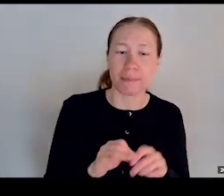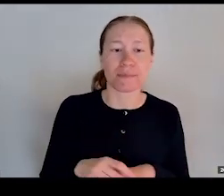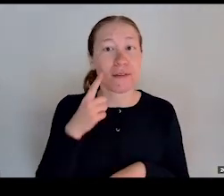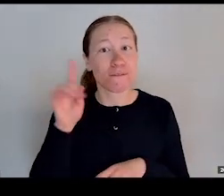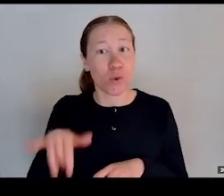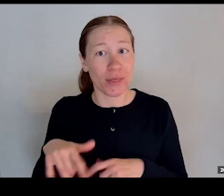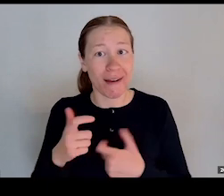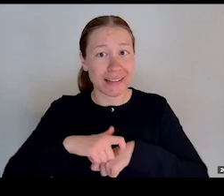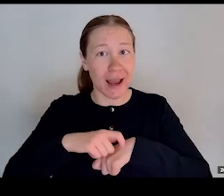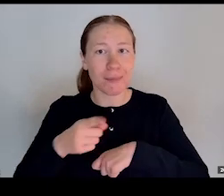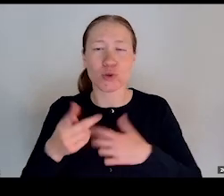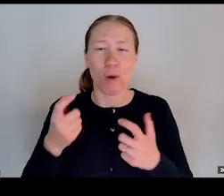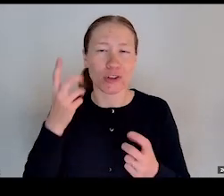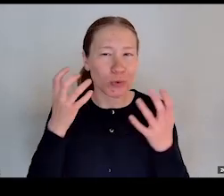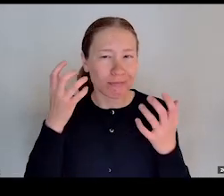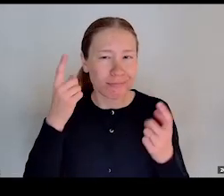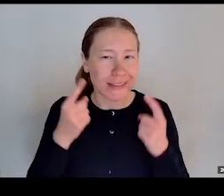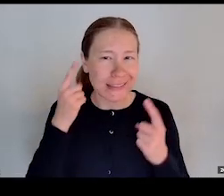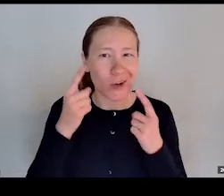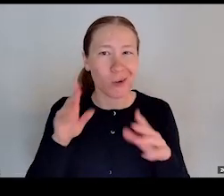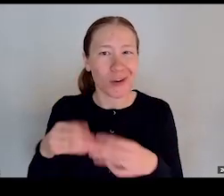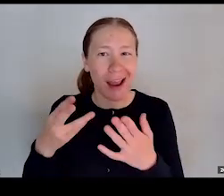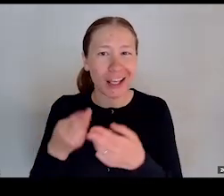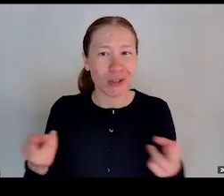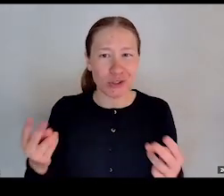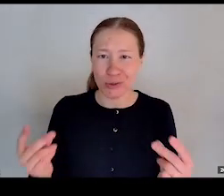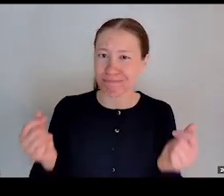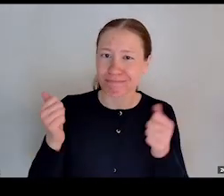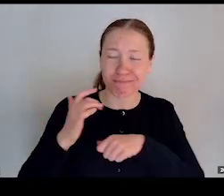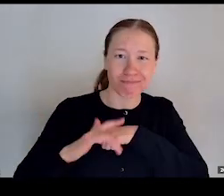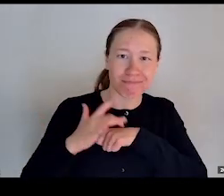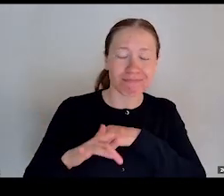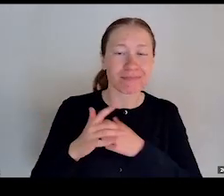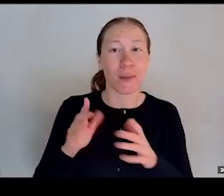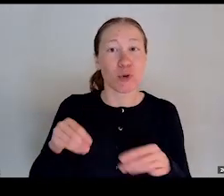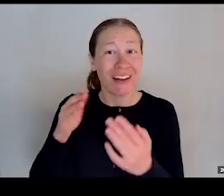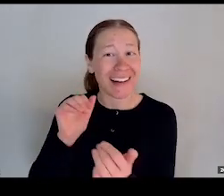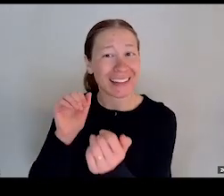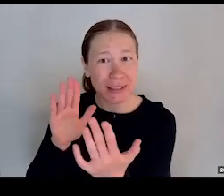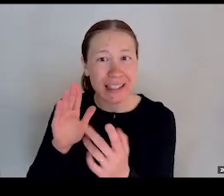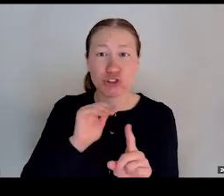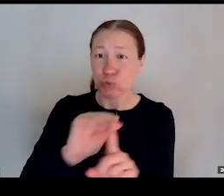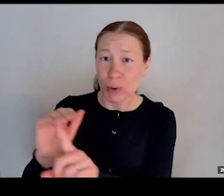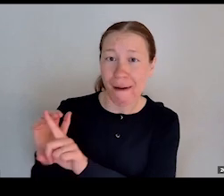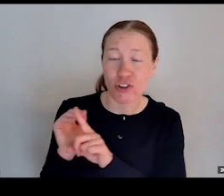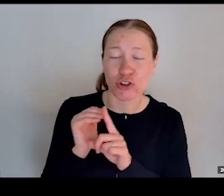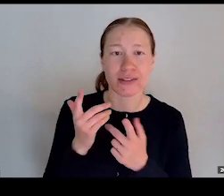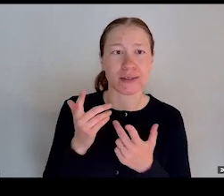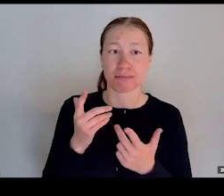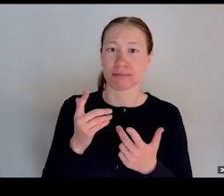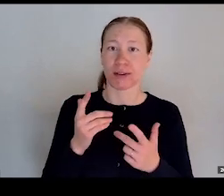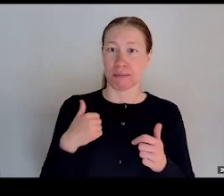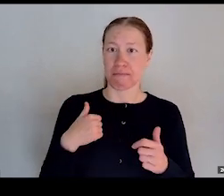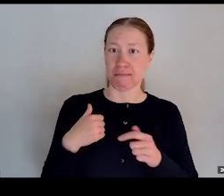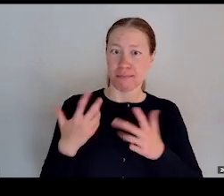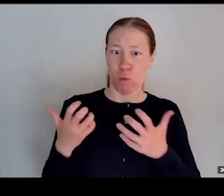consider providing resources right at the get-go, providing expectations and reminders so that the attendees can plan accordingly for their